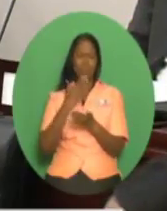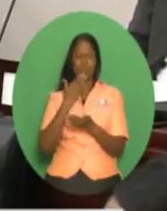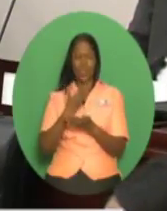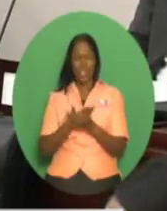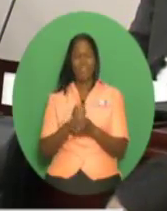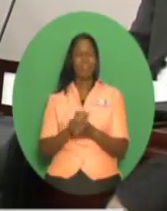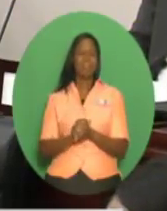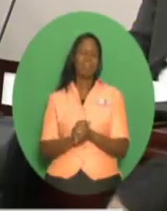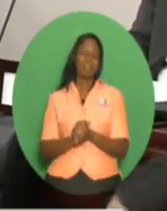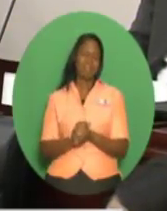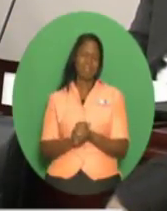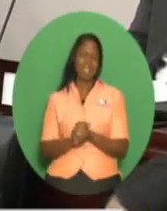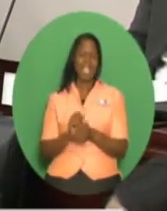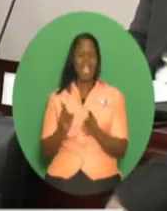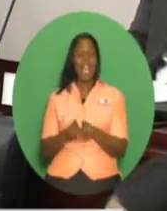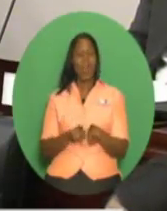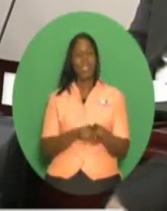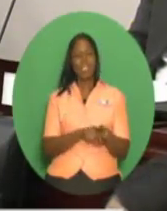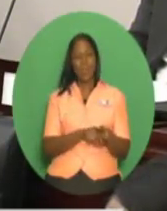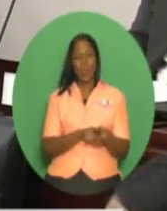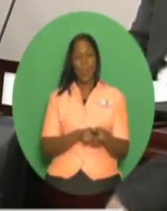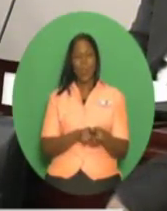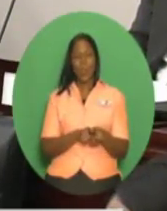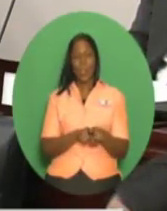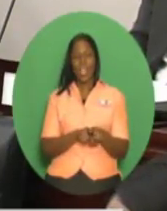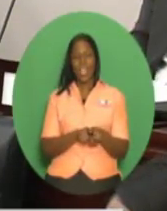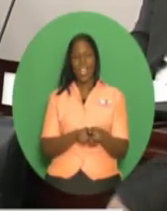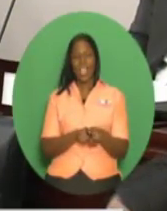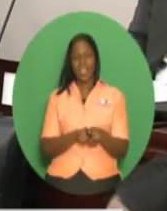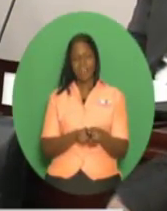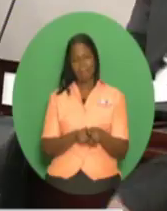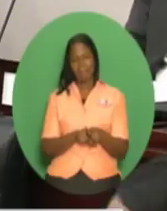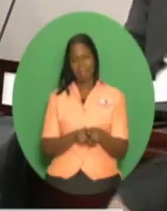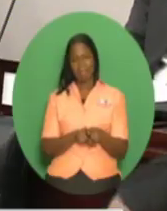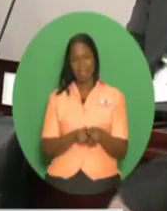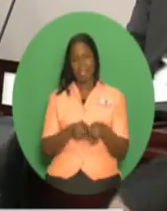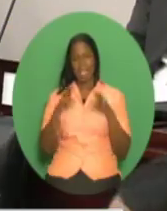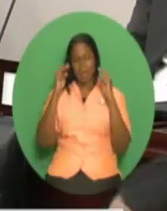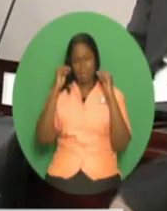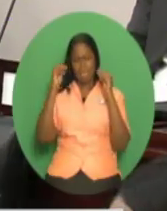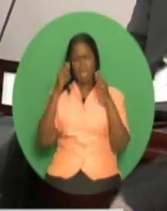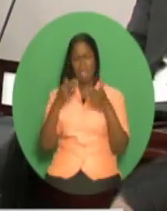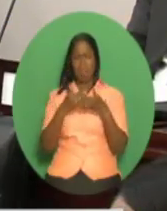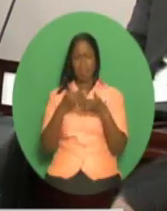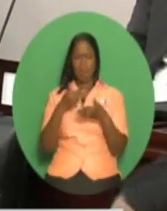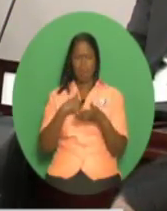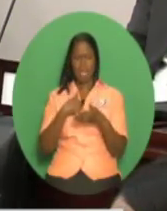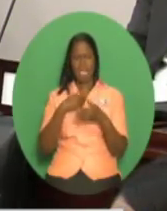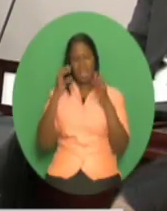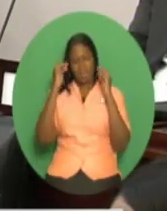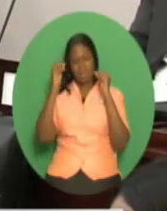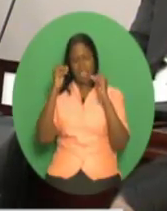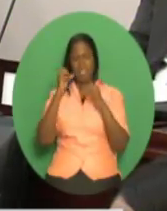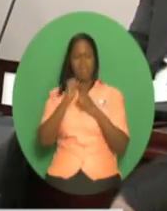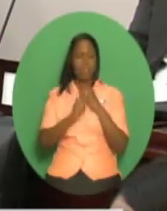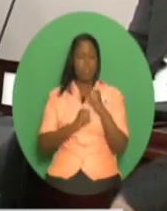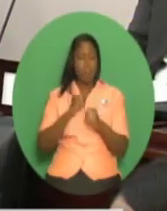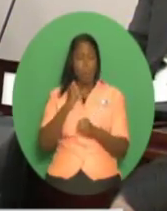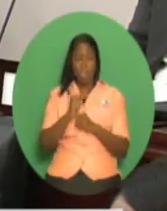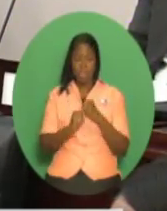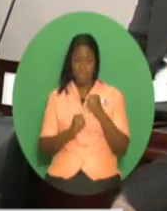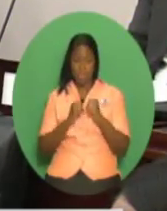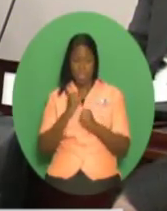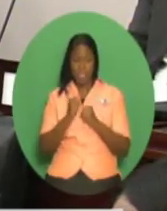And of course, the minister who just came before me, the Minister of Sport, for